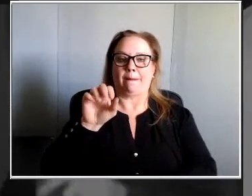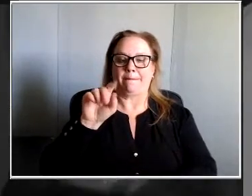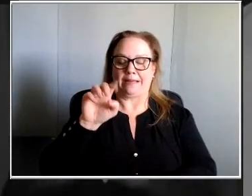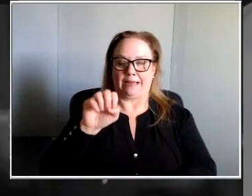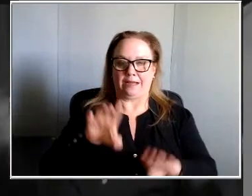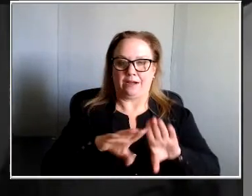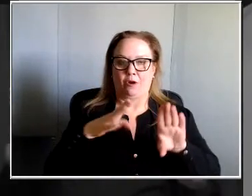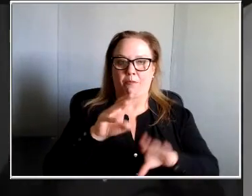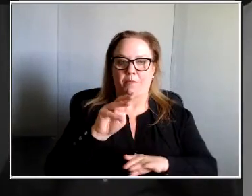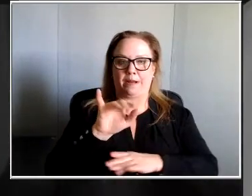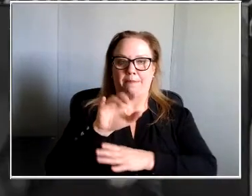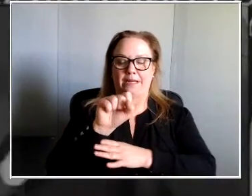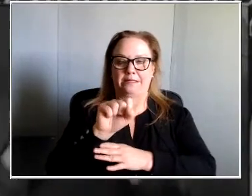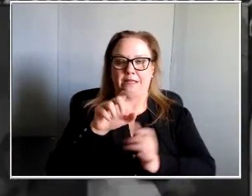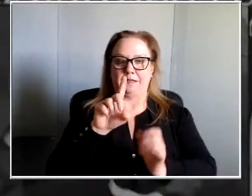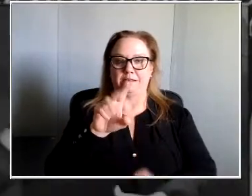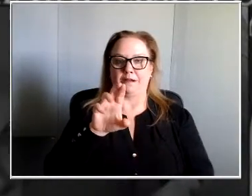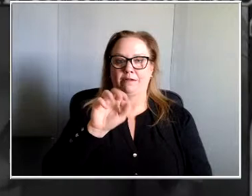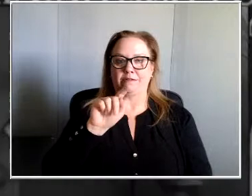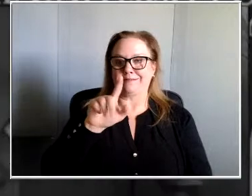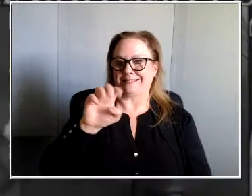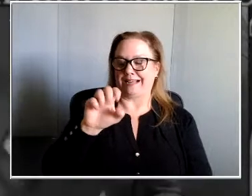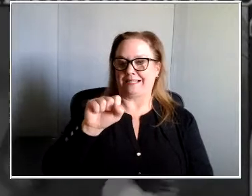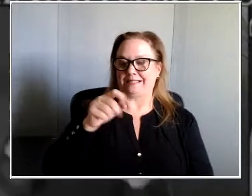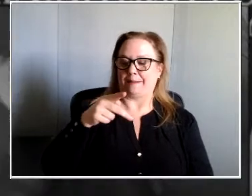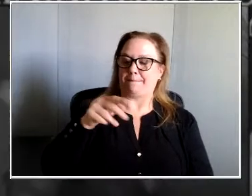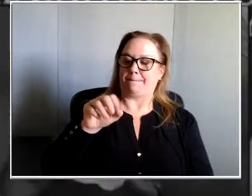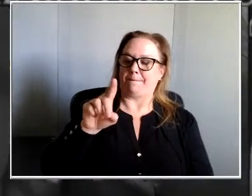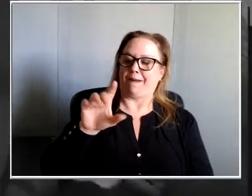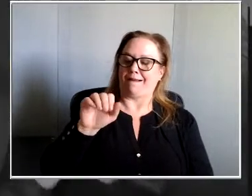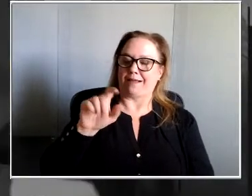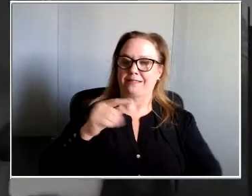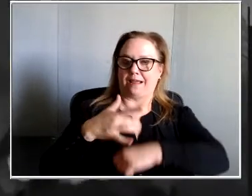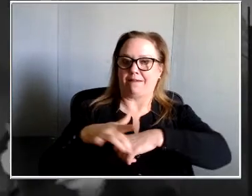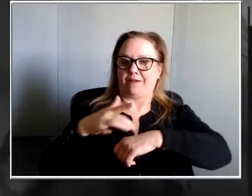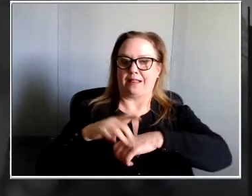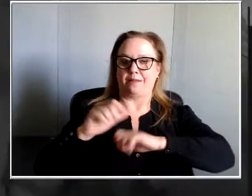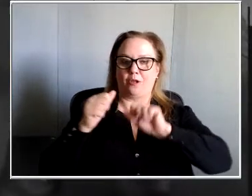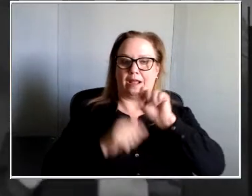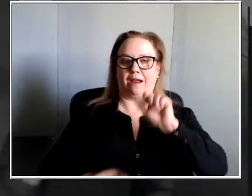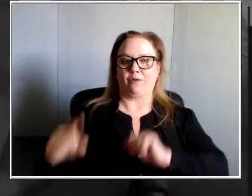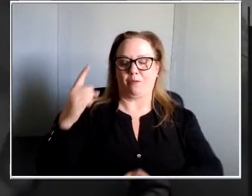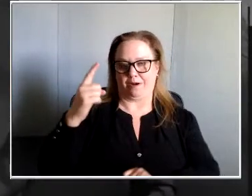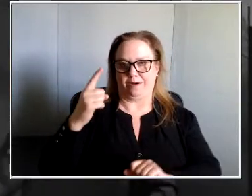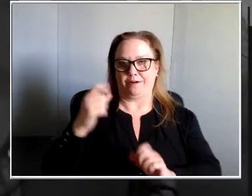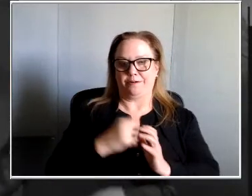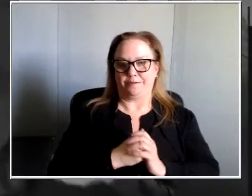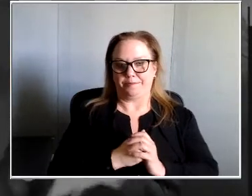Mics with Dr. Stites podcasts. Now, everywhere podcasts are available.